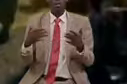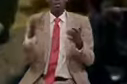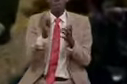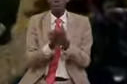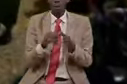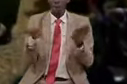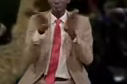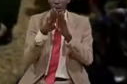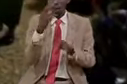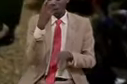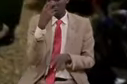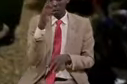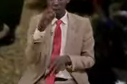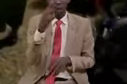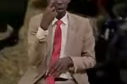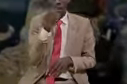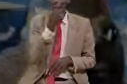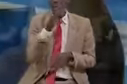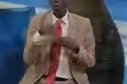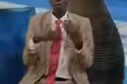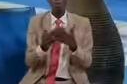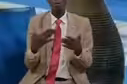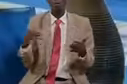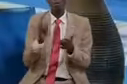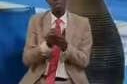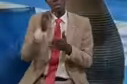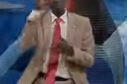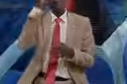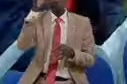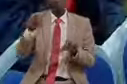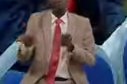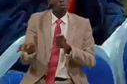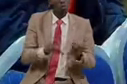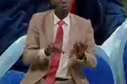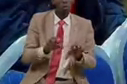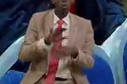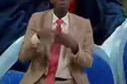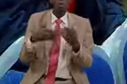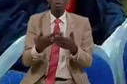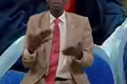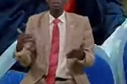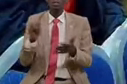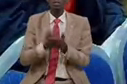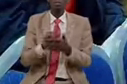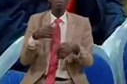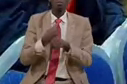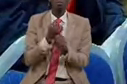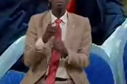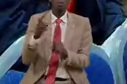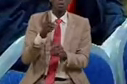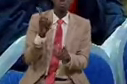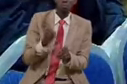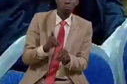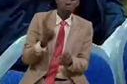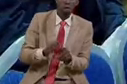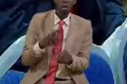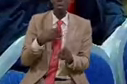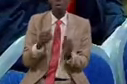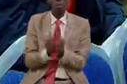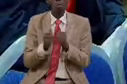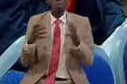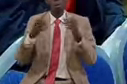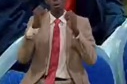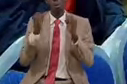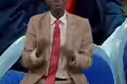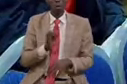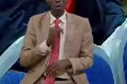eyes, all the things that deafened you, all the things that made you impotent and powerless. I see